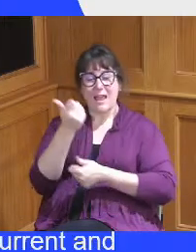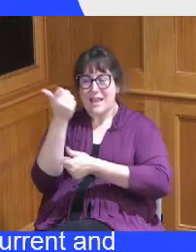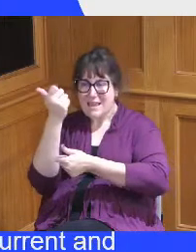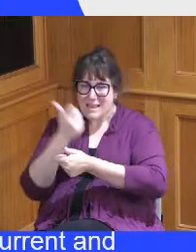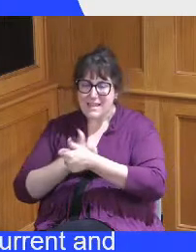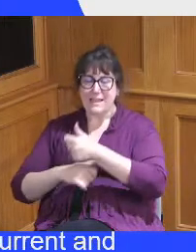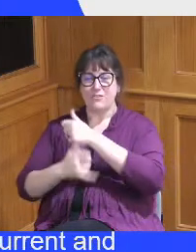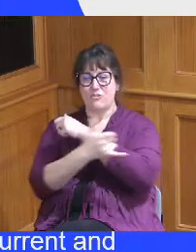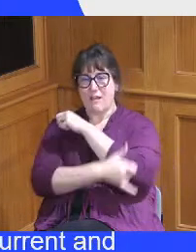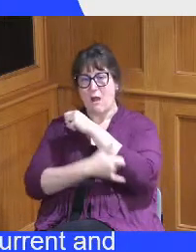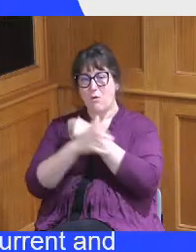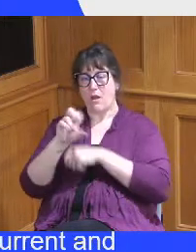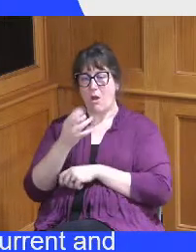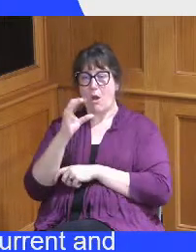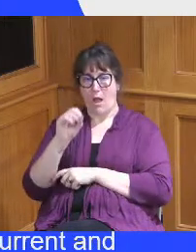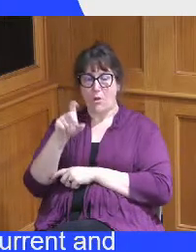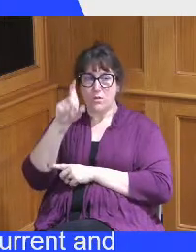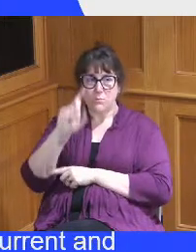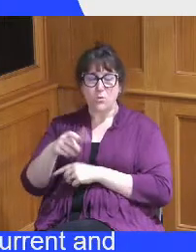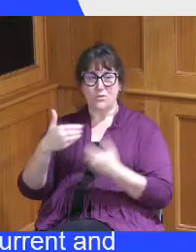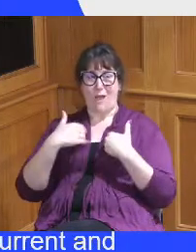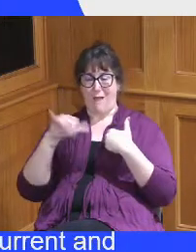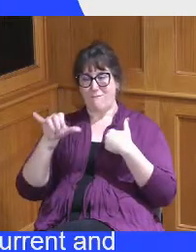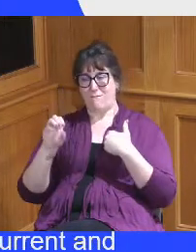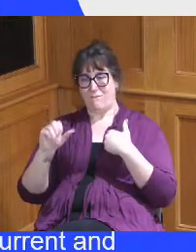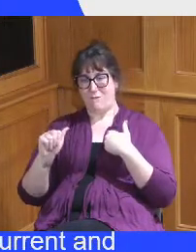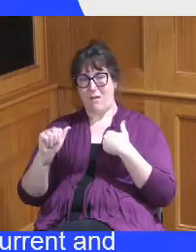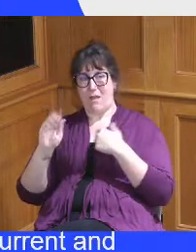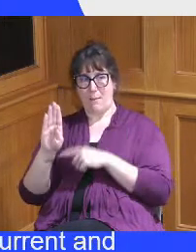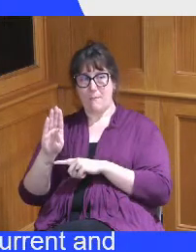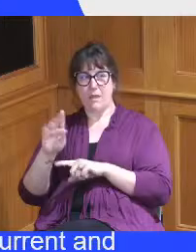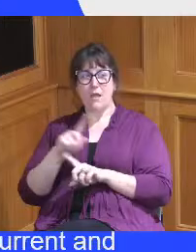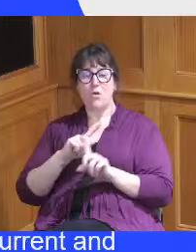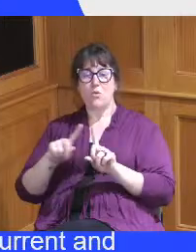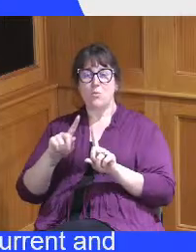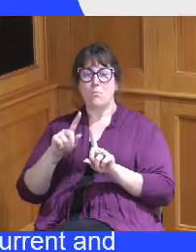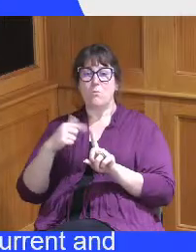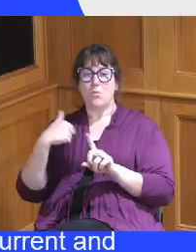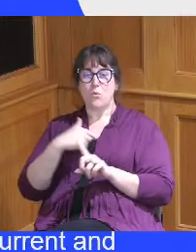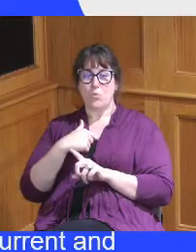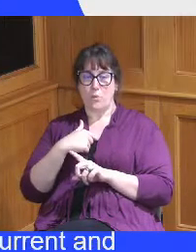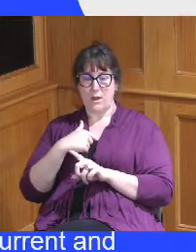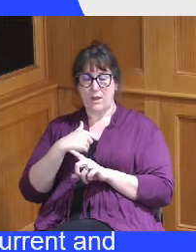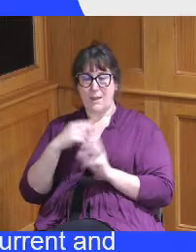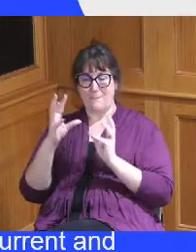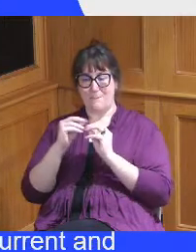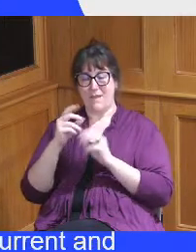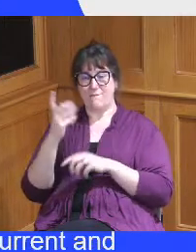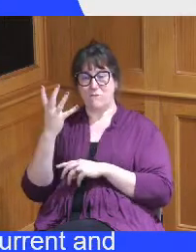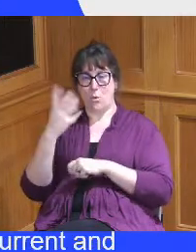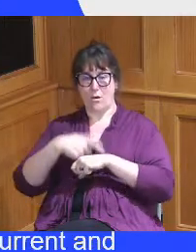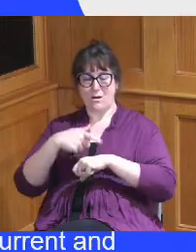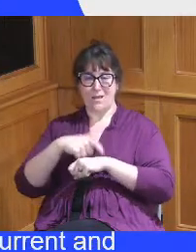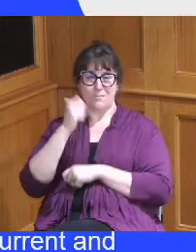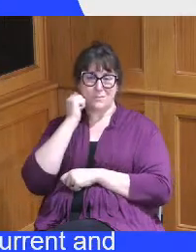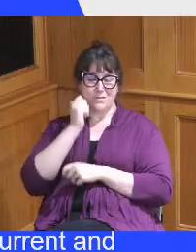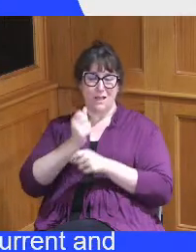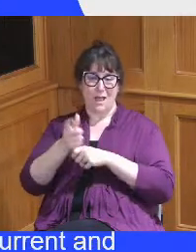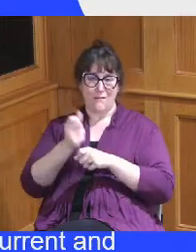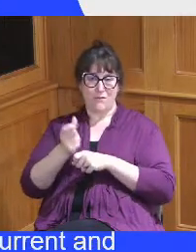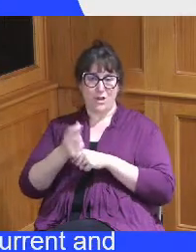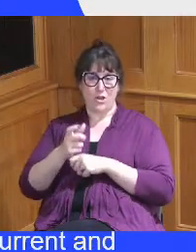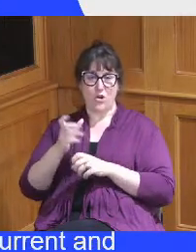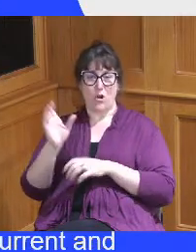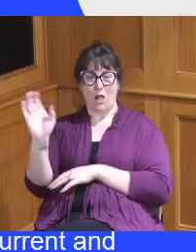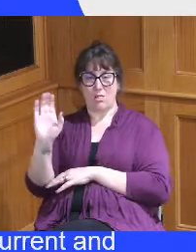have a youth advisory board, and we all fall under the Ohio Youth Advisory Board that meets 4 times a year in Columbus. There's typically 1 or 2